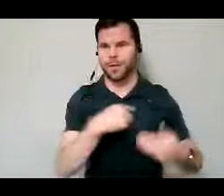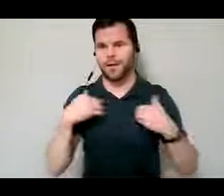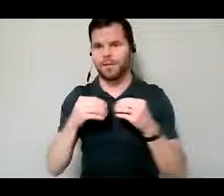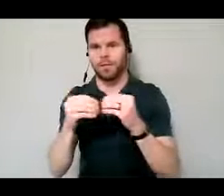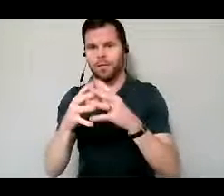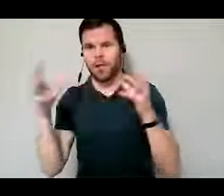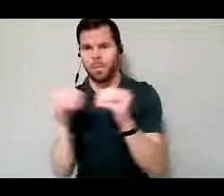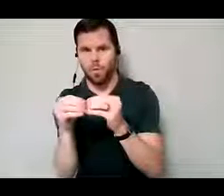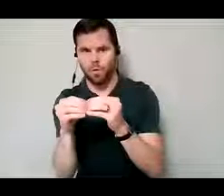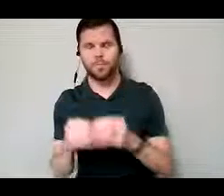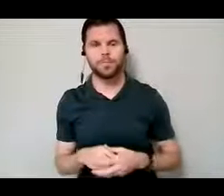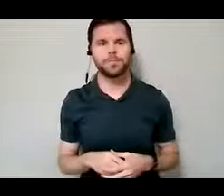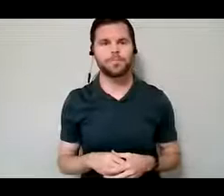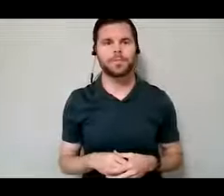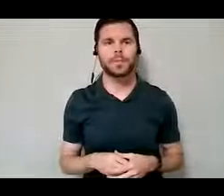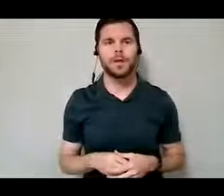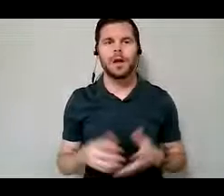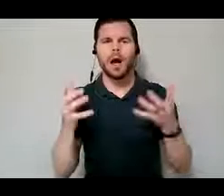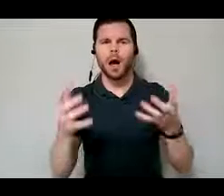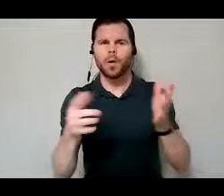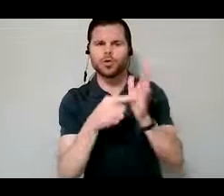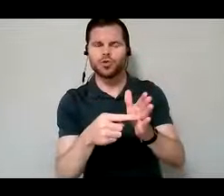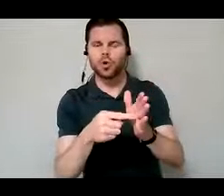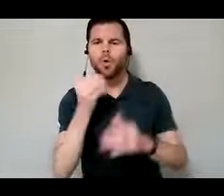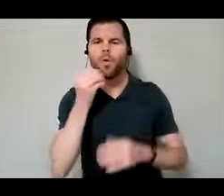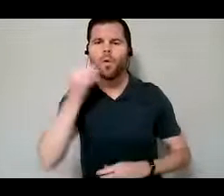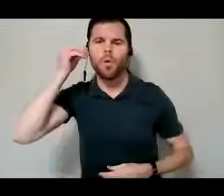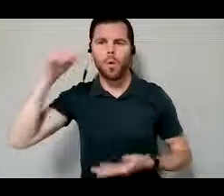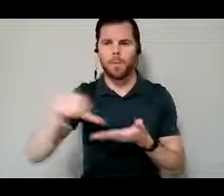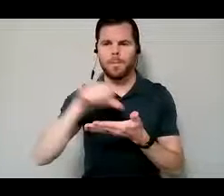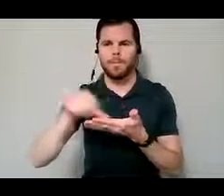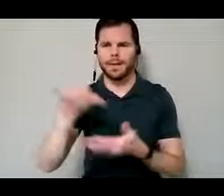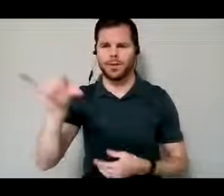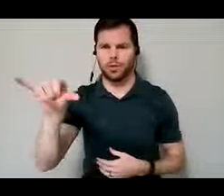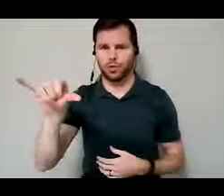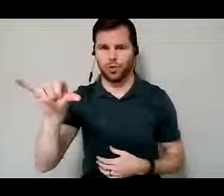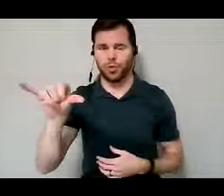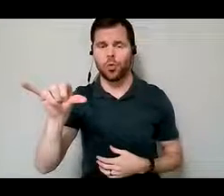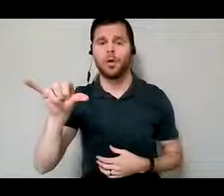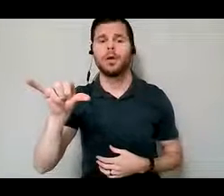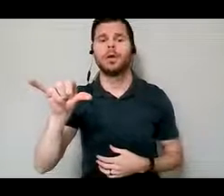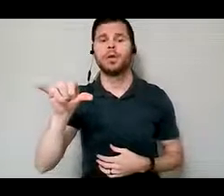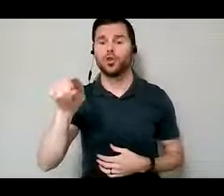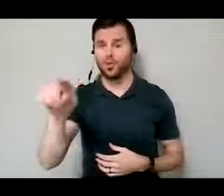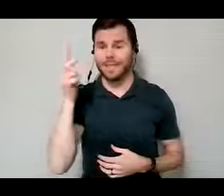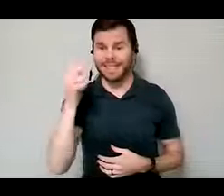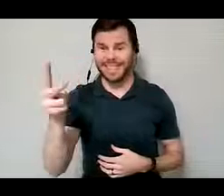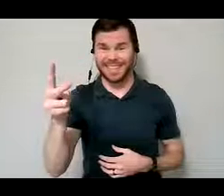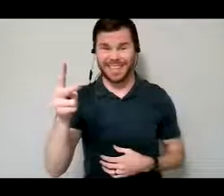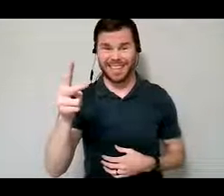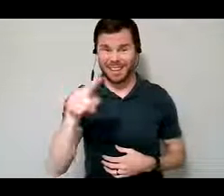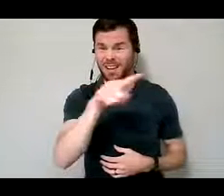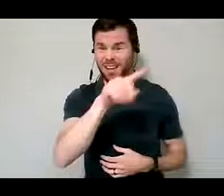site. I also wanna go to their homepage here, because when you get here and scroll down, you see all these wonderful months,